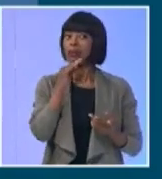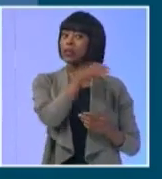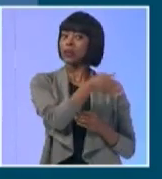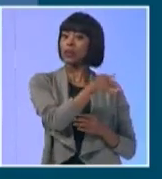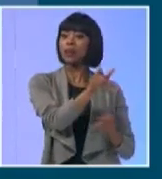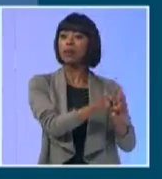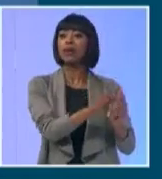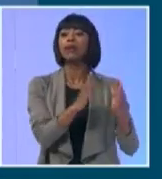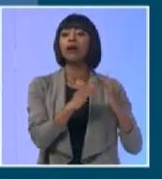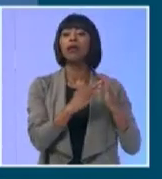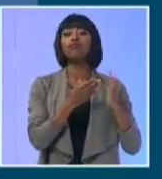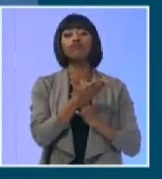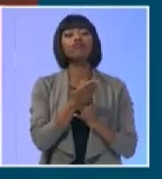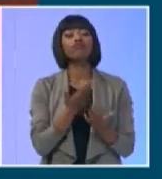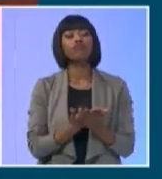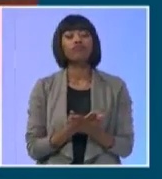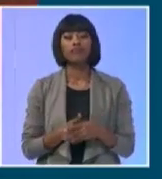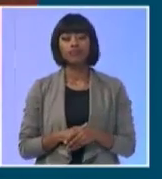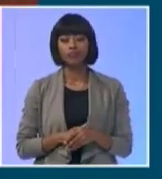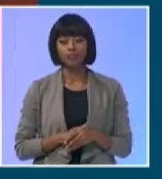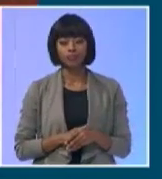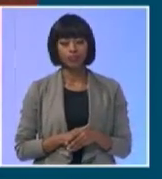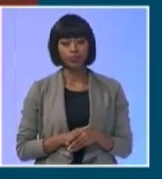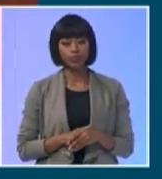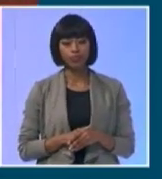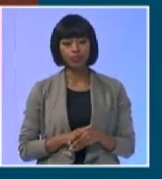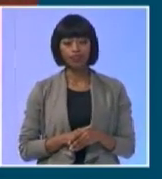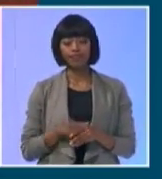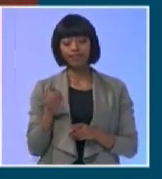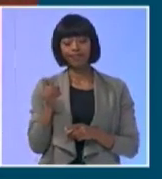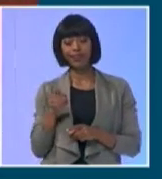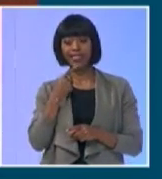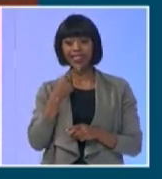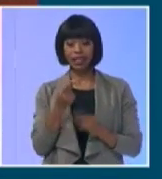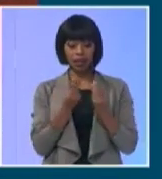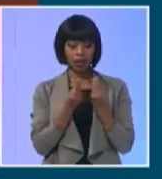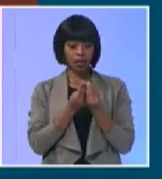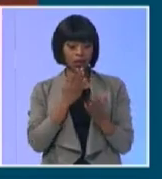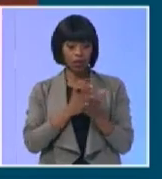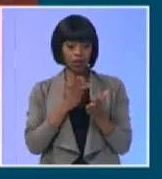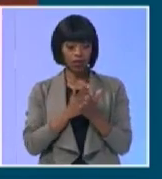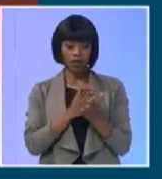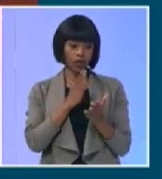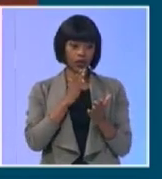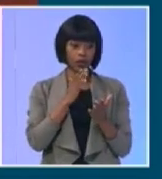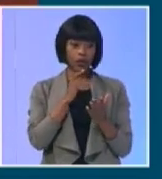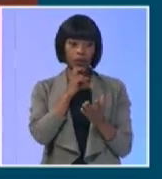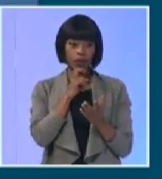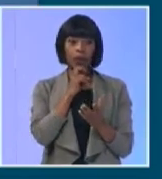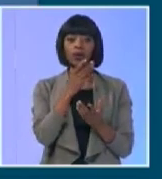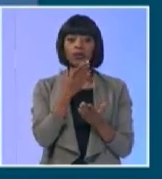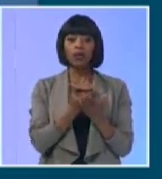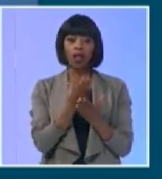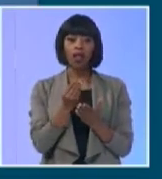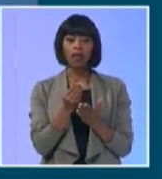plan and they'll know how much of time they've got. Teba says the gadgets to keep the criminals guessing are out there.